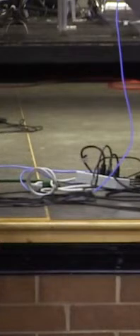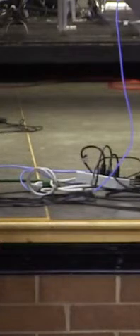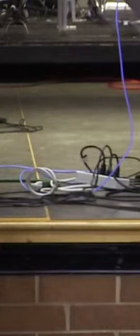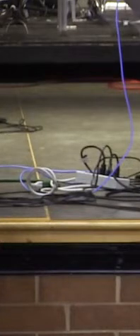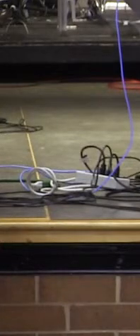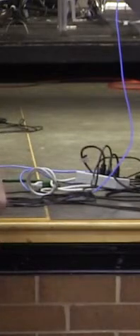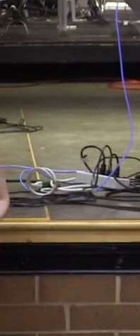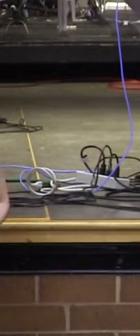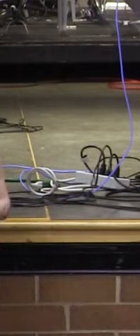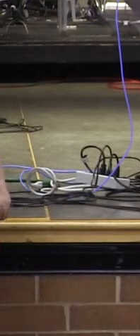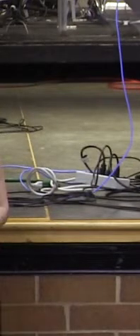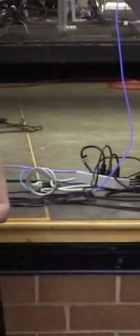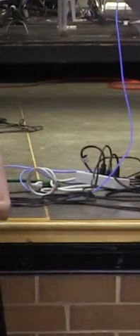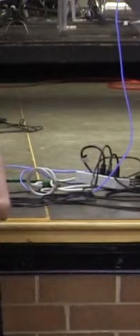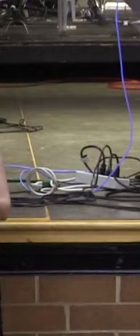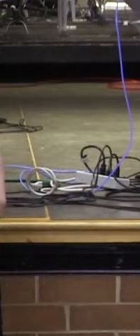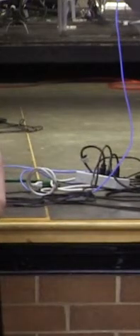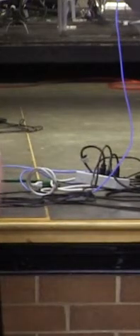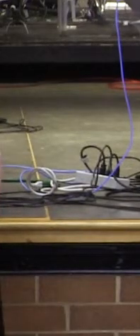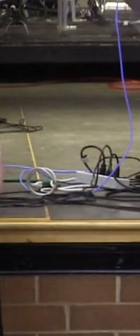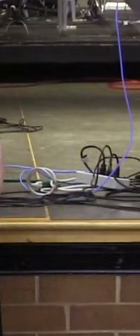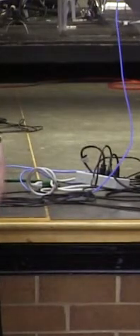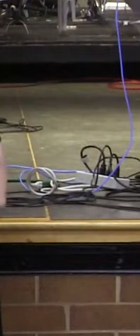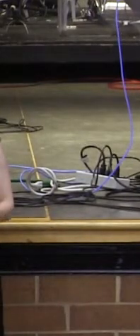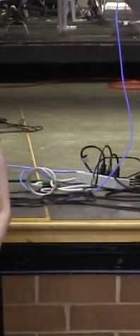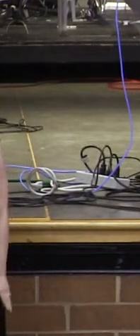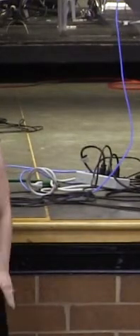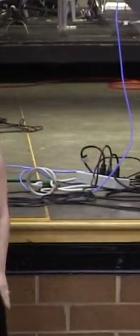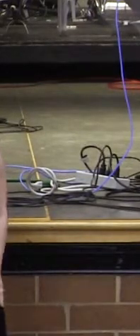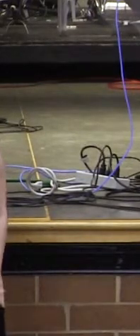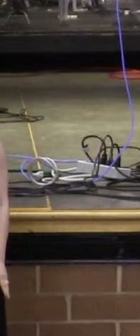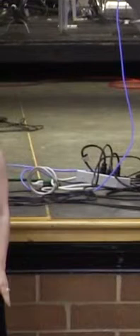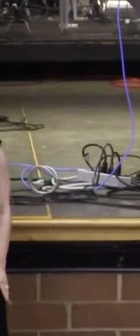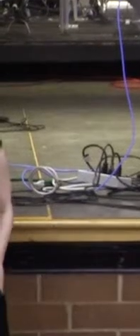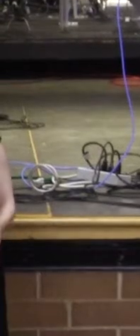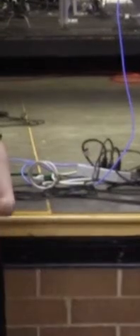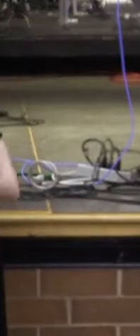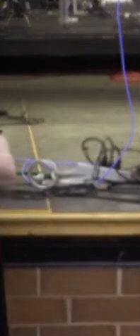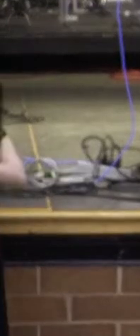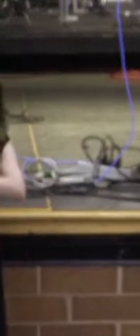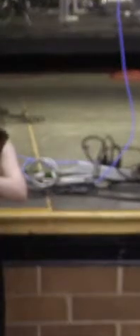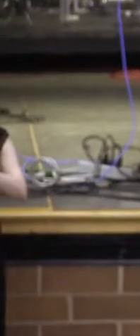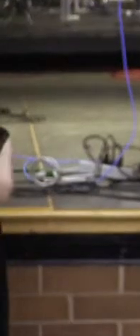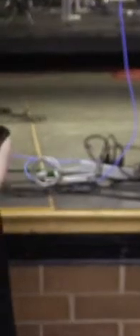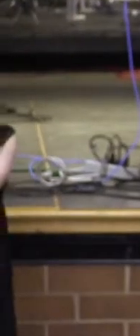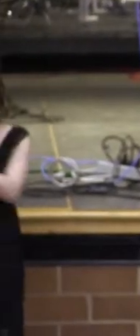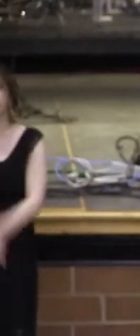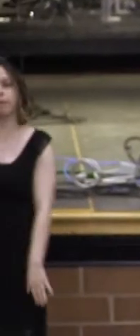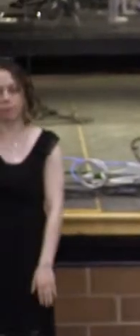18 says amen thus you sounded like a car squeaking or